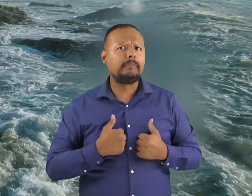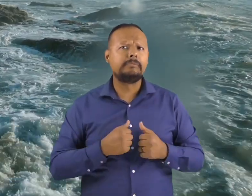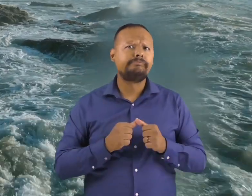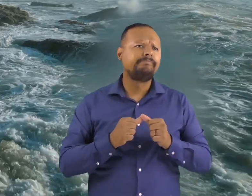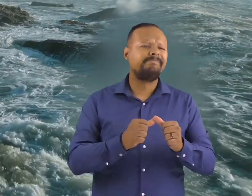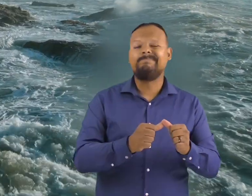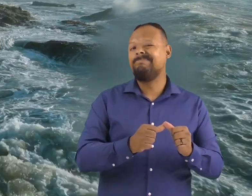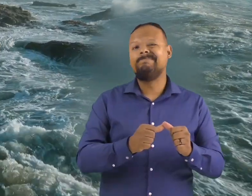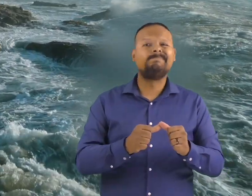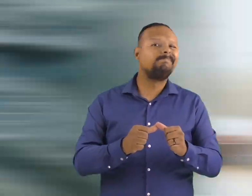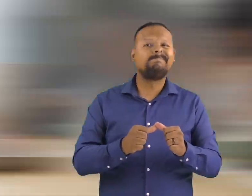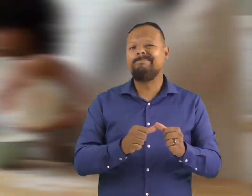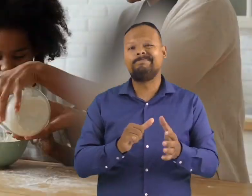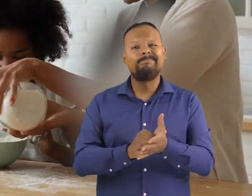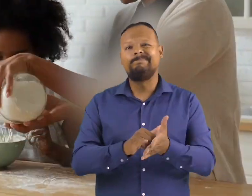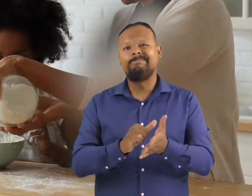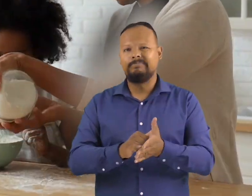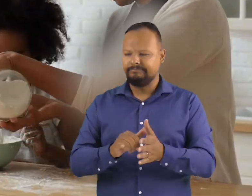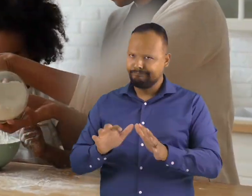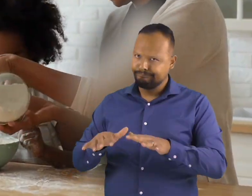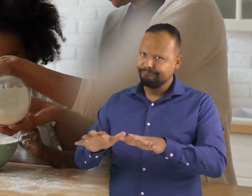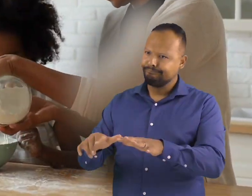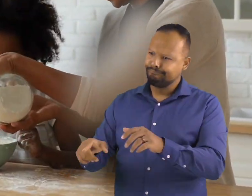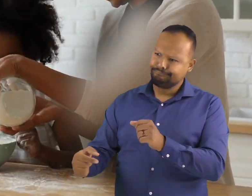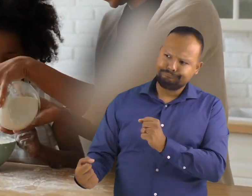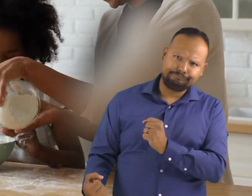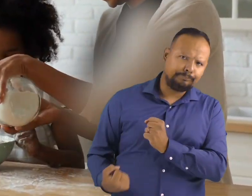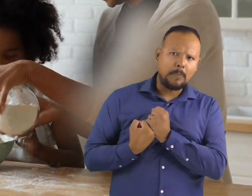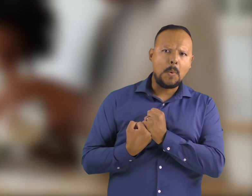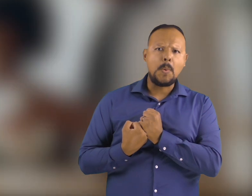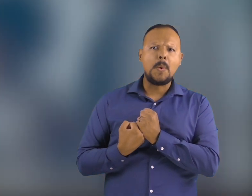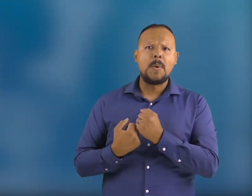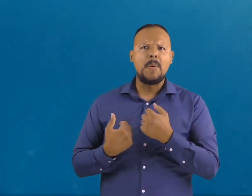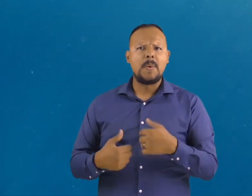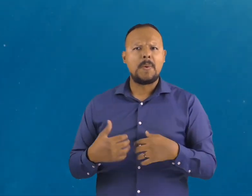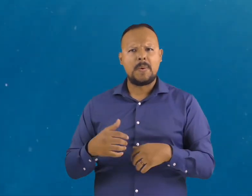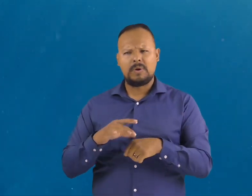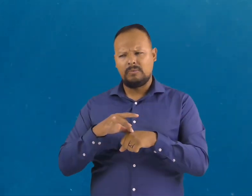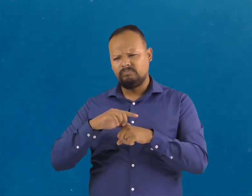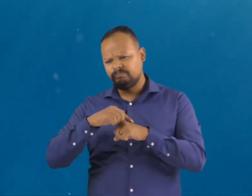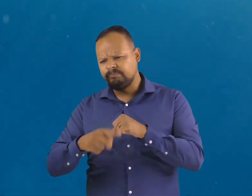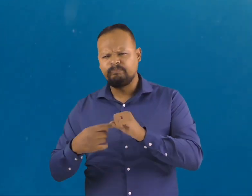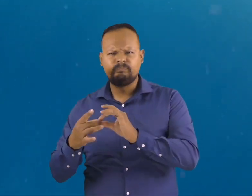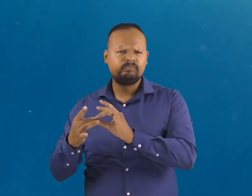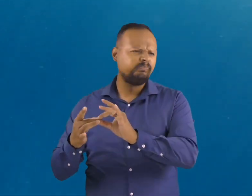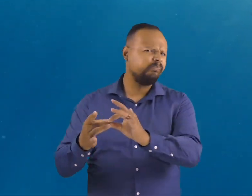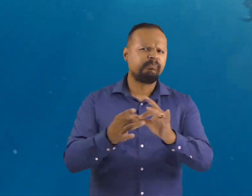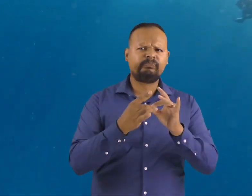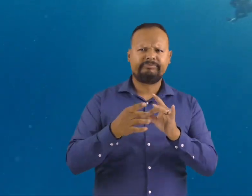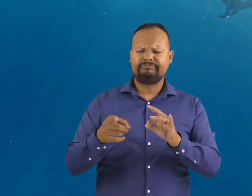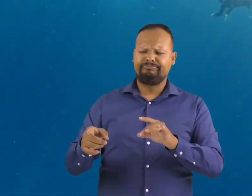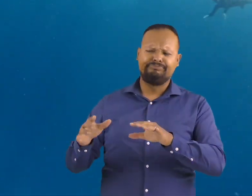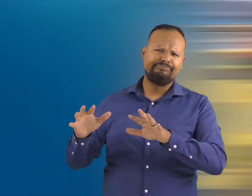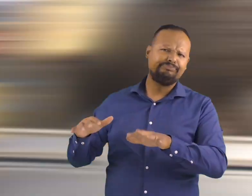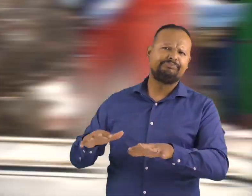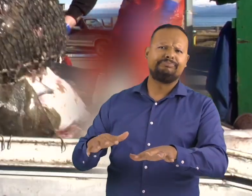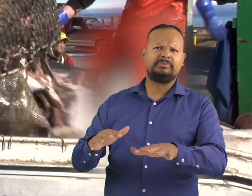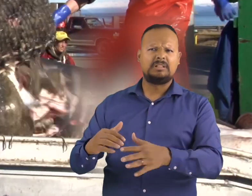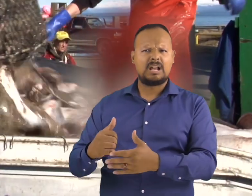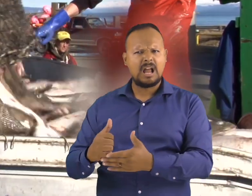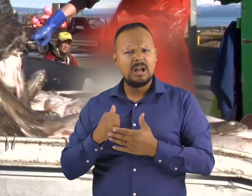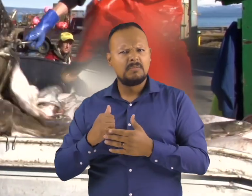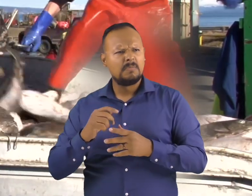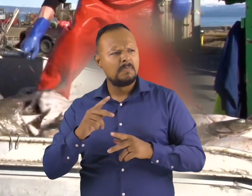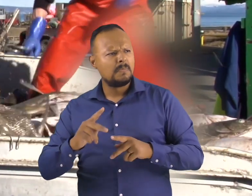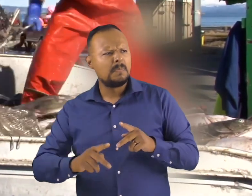the presence of oceans, we could not survive on Earth. Oceans are vital for our planet and